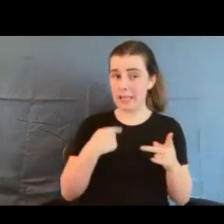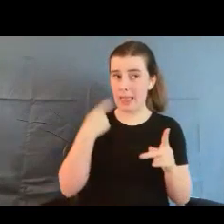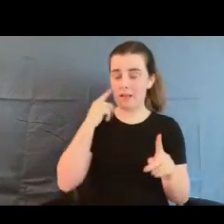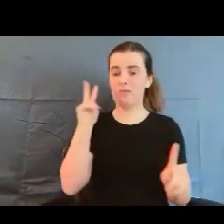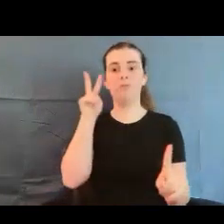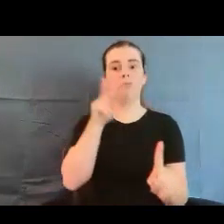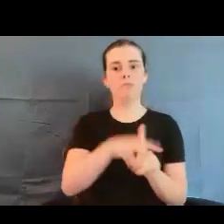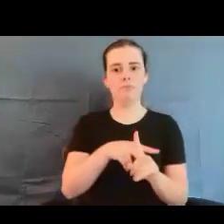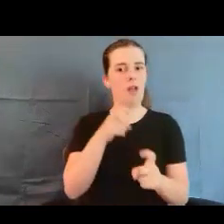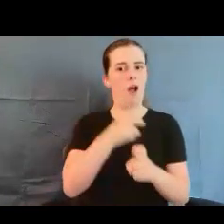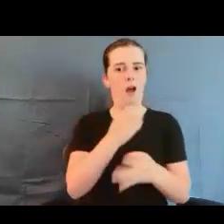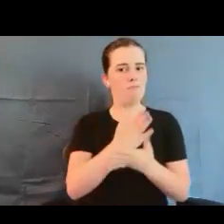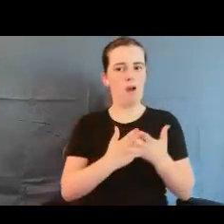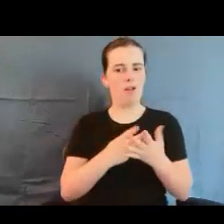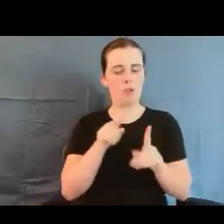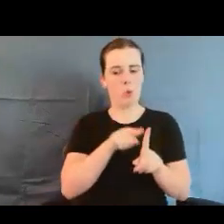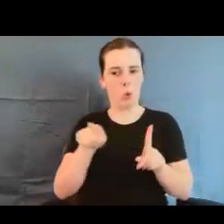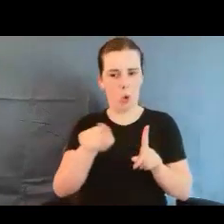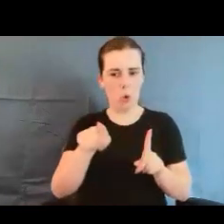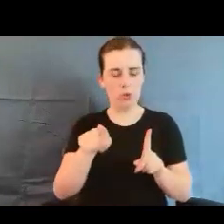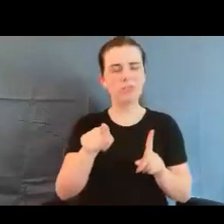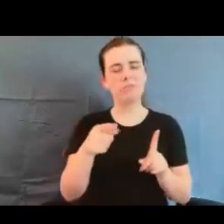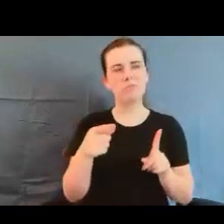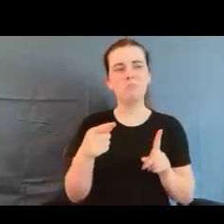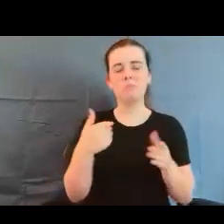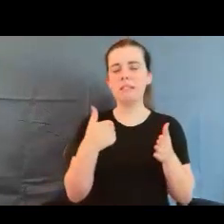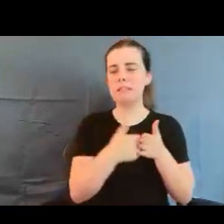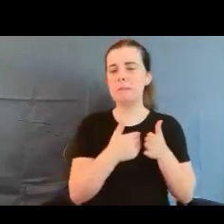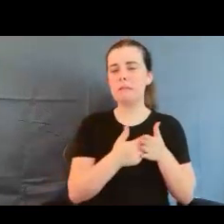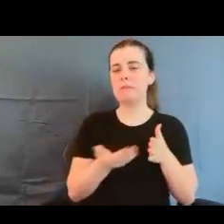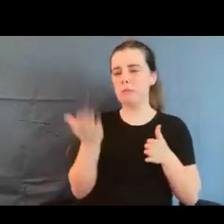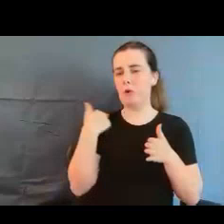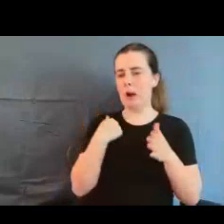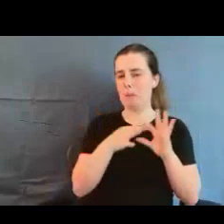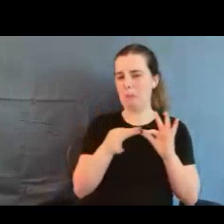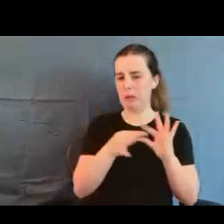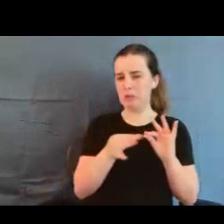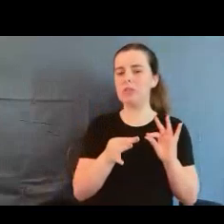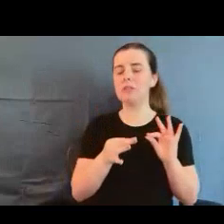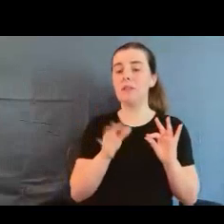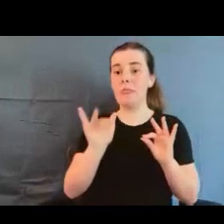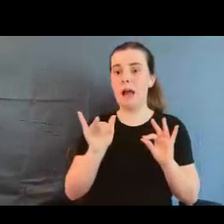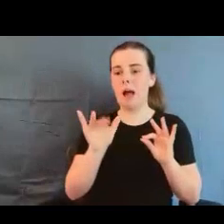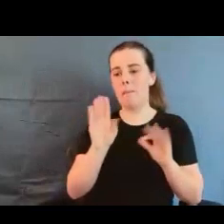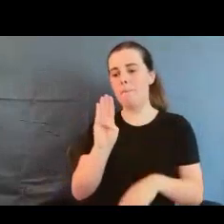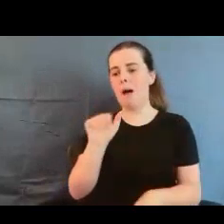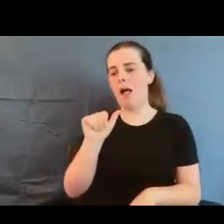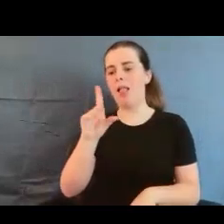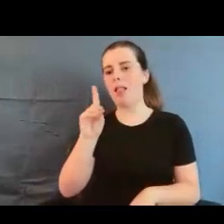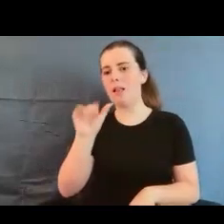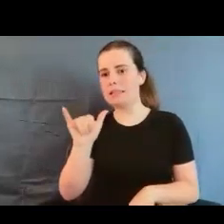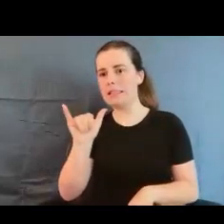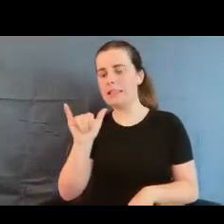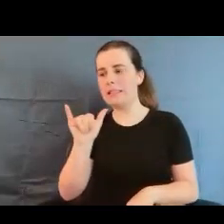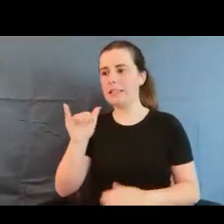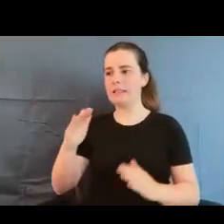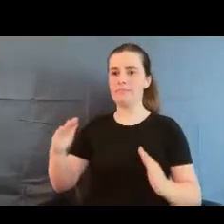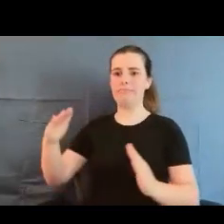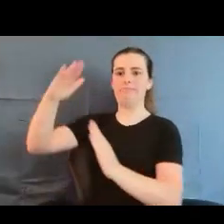hard parts of the course, we kind of talked about it with the DNFs in Mineral Basin, but that Baldy Summit push right after Mineral Basin, I think scares